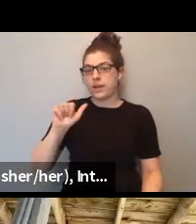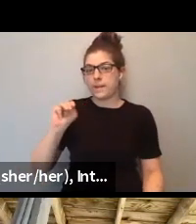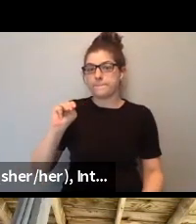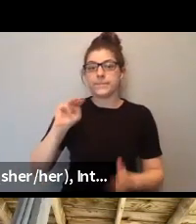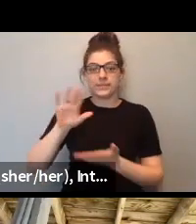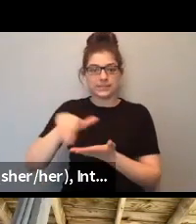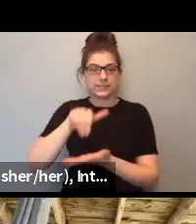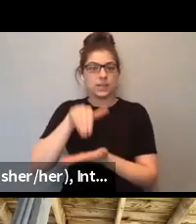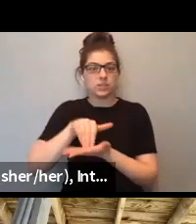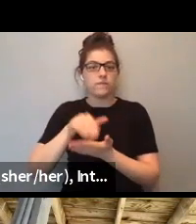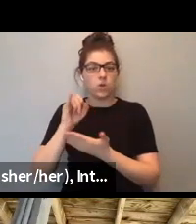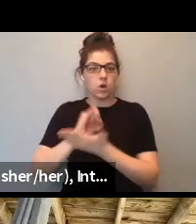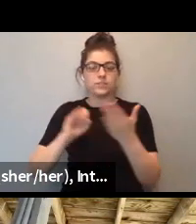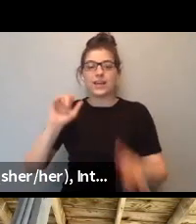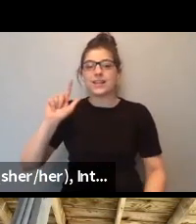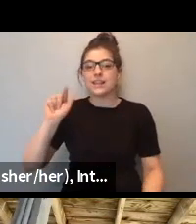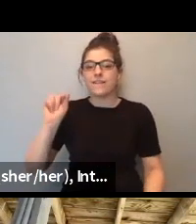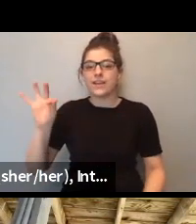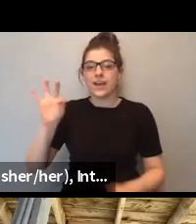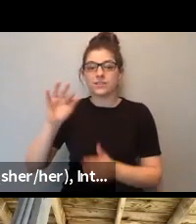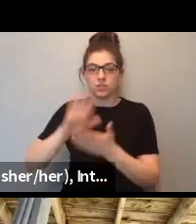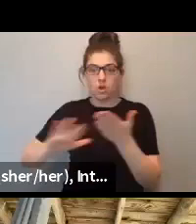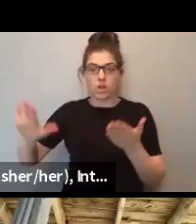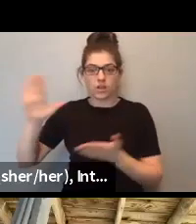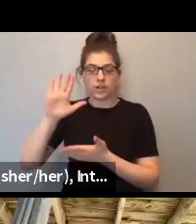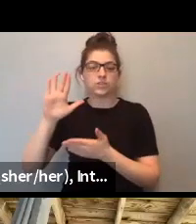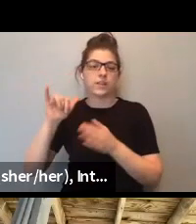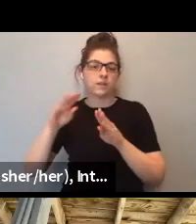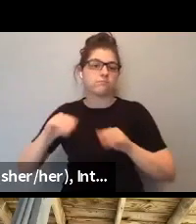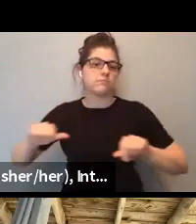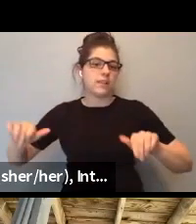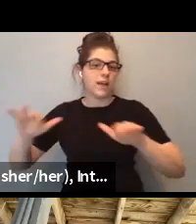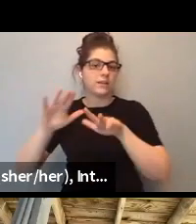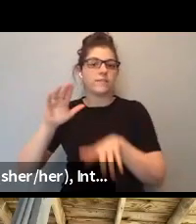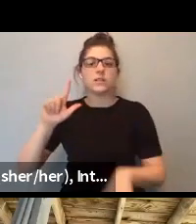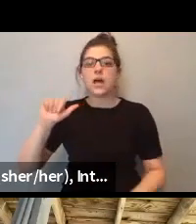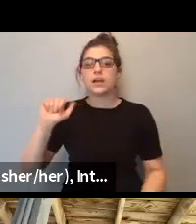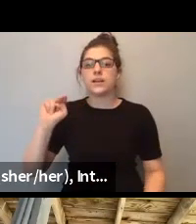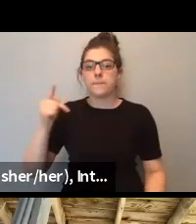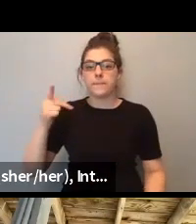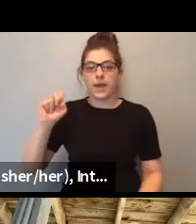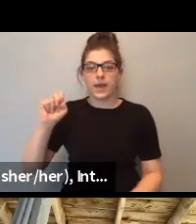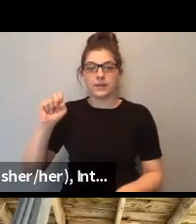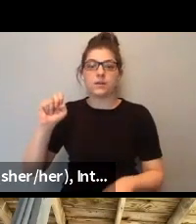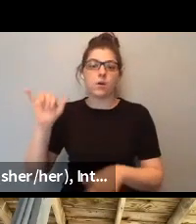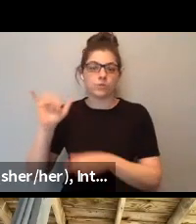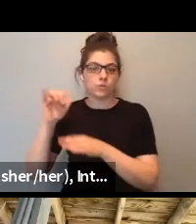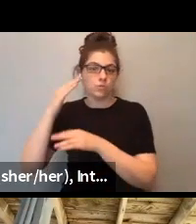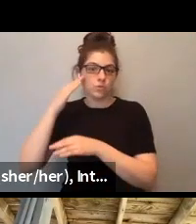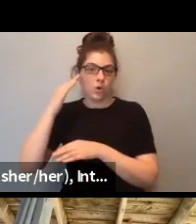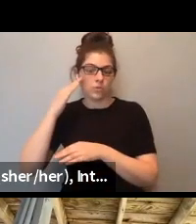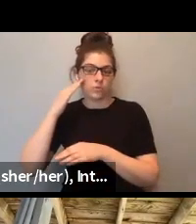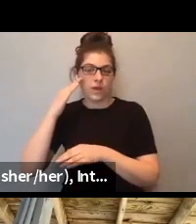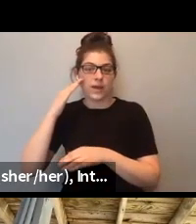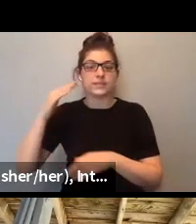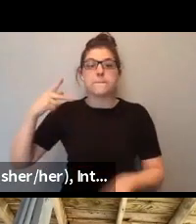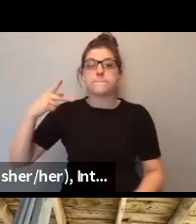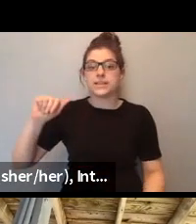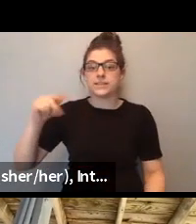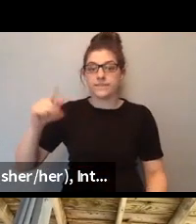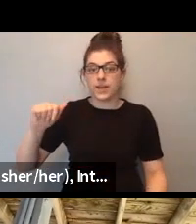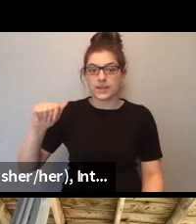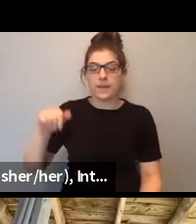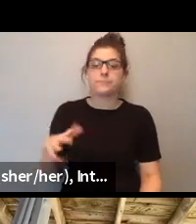Lafayette College, located on the land of the Lenni Lenape, also known as Eastern Pennsylvania. I